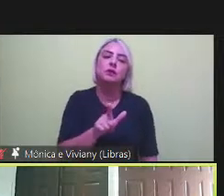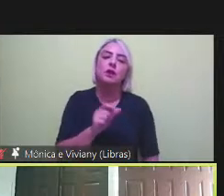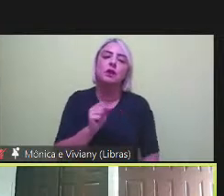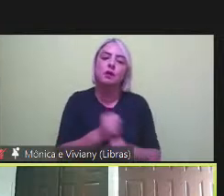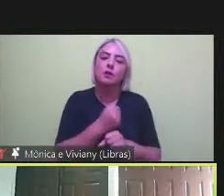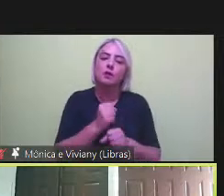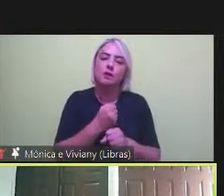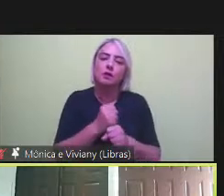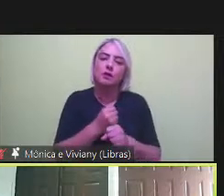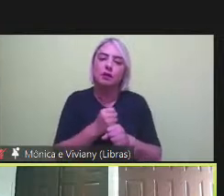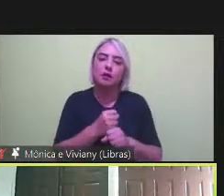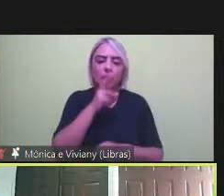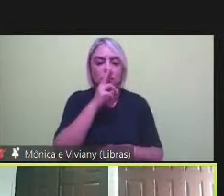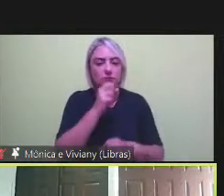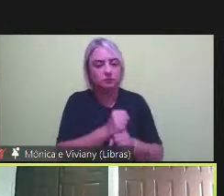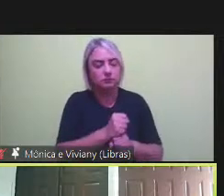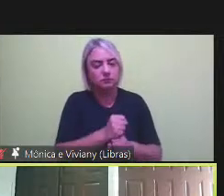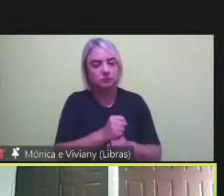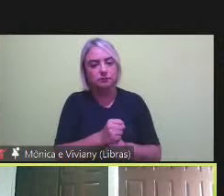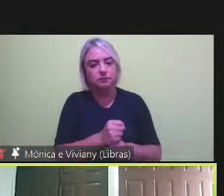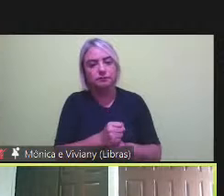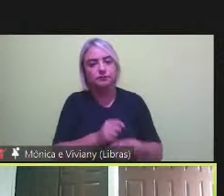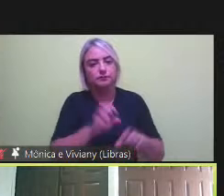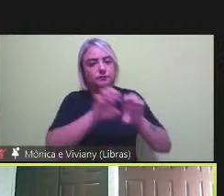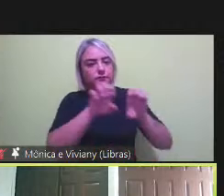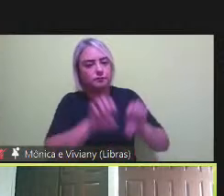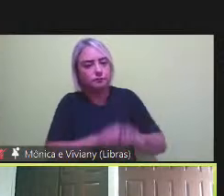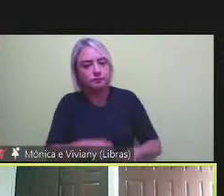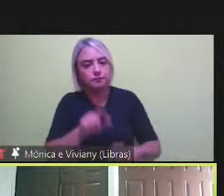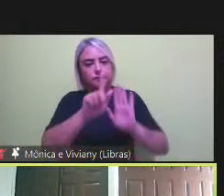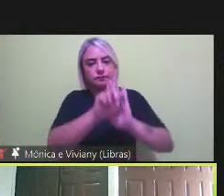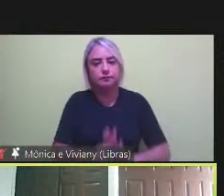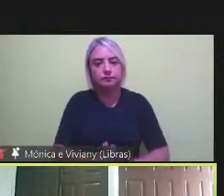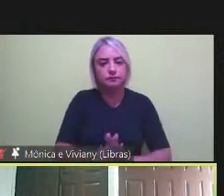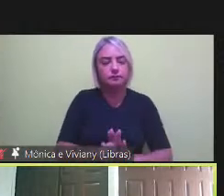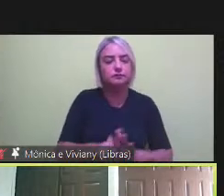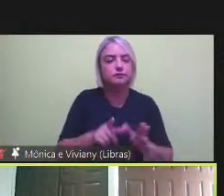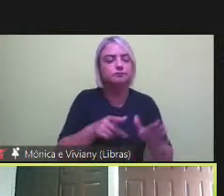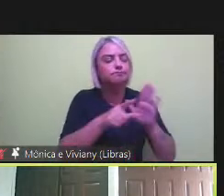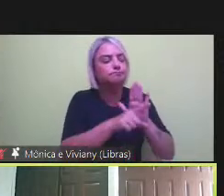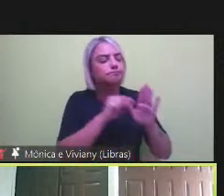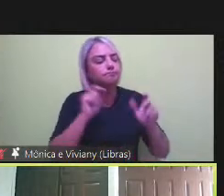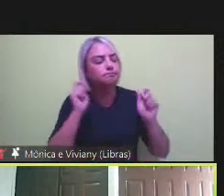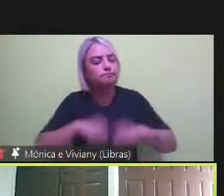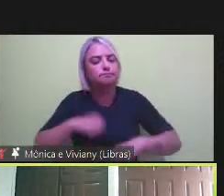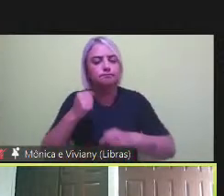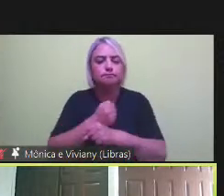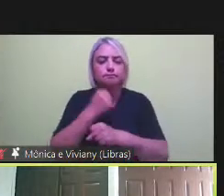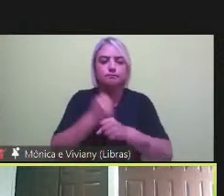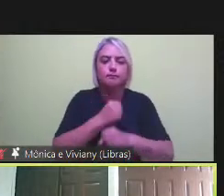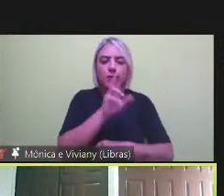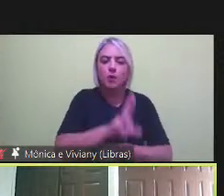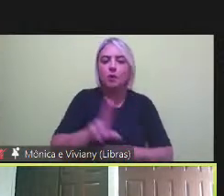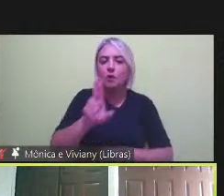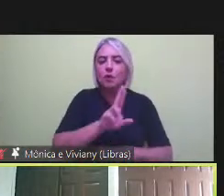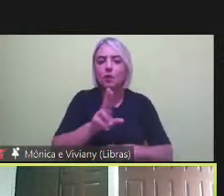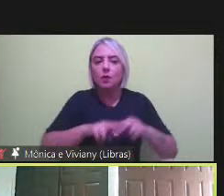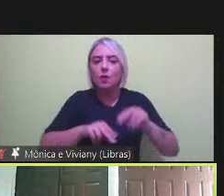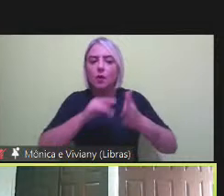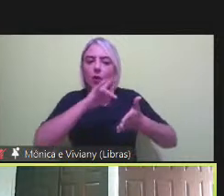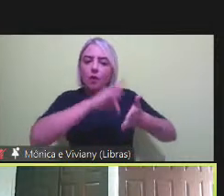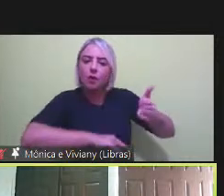use of evidence-based protocols, ensure mechanisms for consistent supply of essential